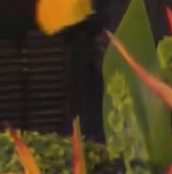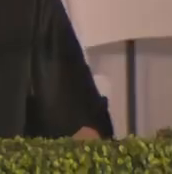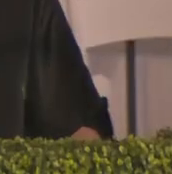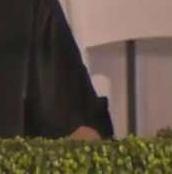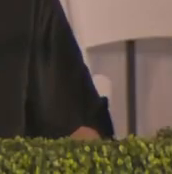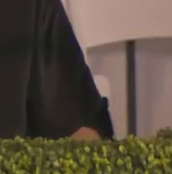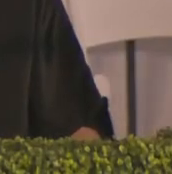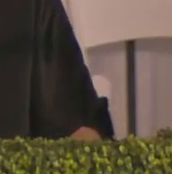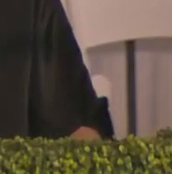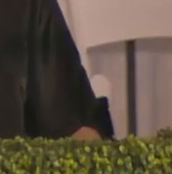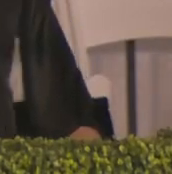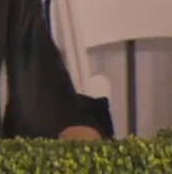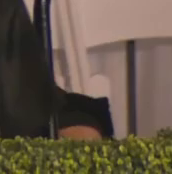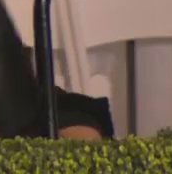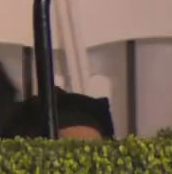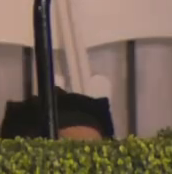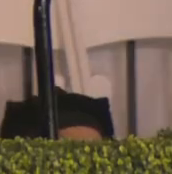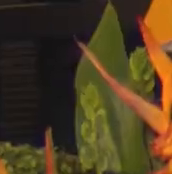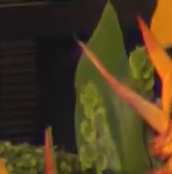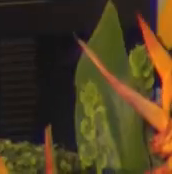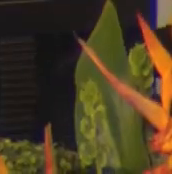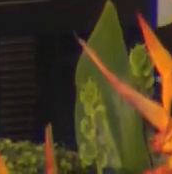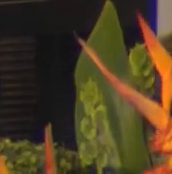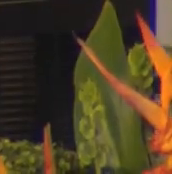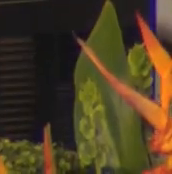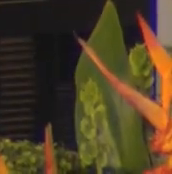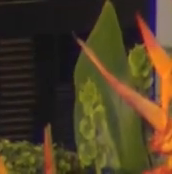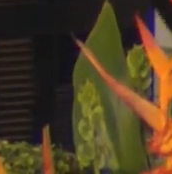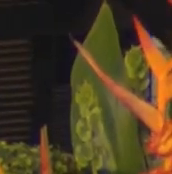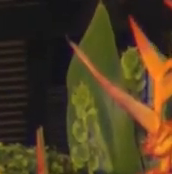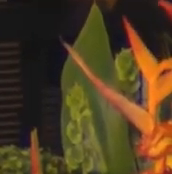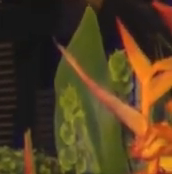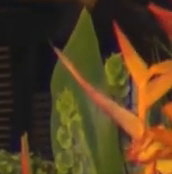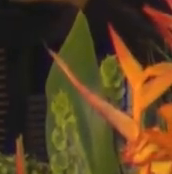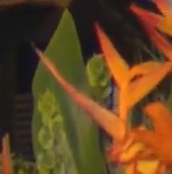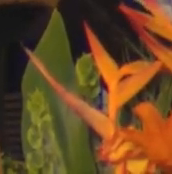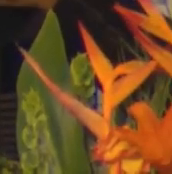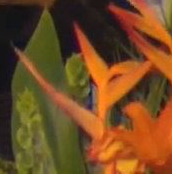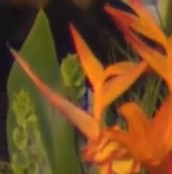Jamie Rochelle Jackson. Nancy Maria Velasquez.